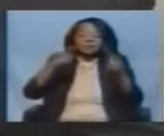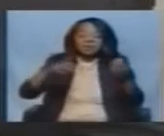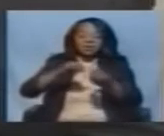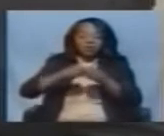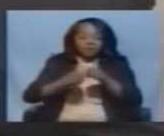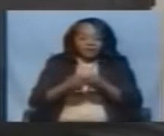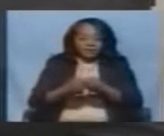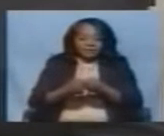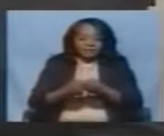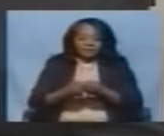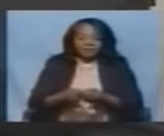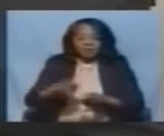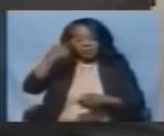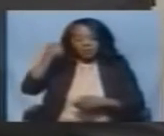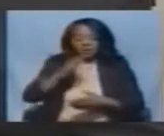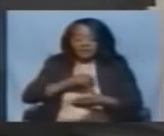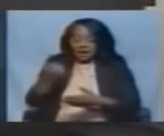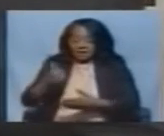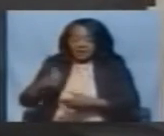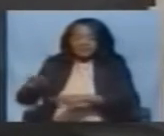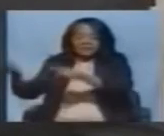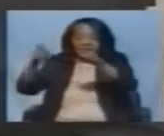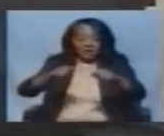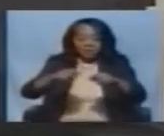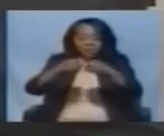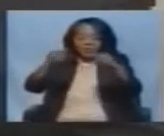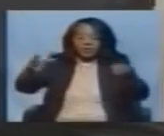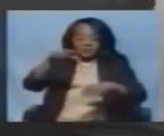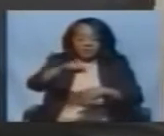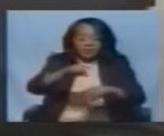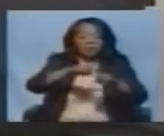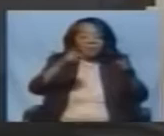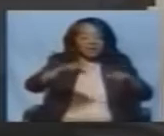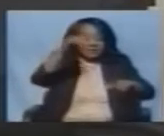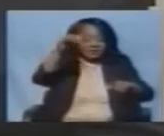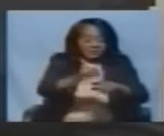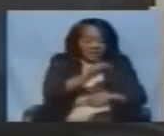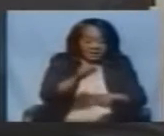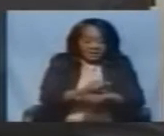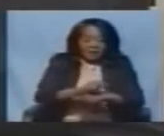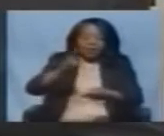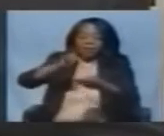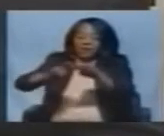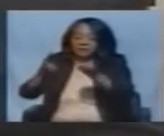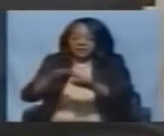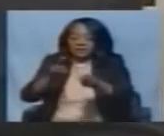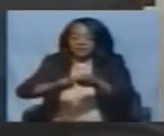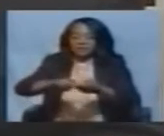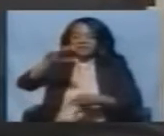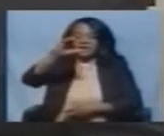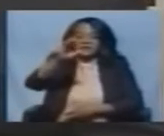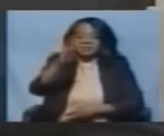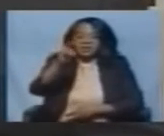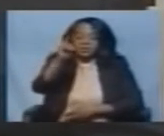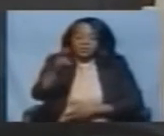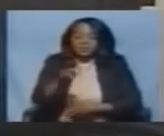them come because they are not trained. So we believe that by training people, by partnering with CBU, by partnering with University of